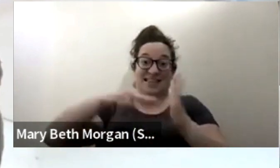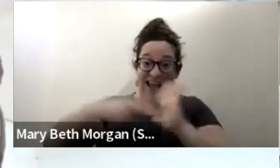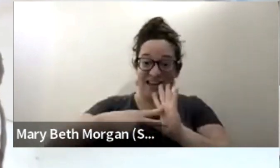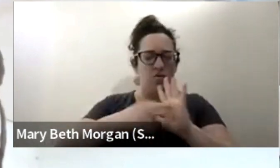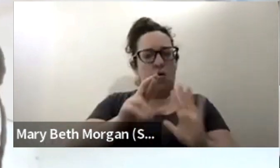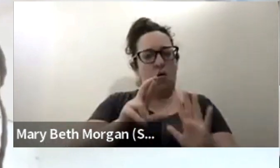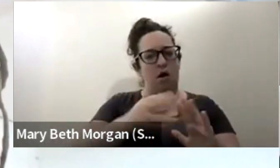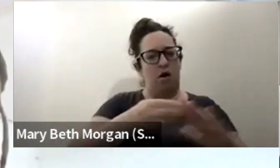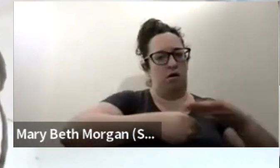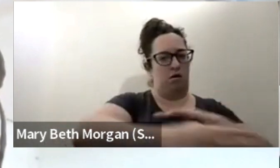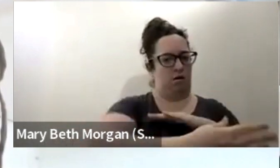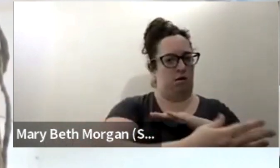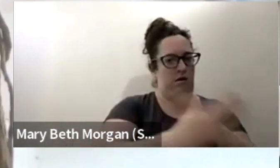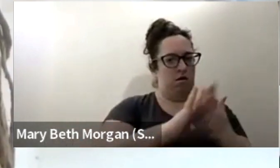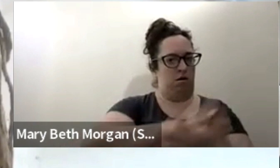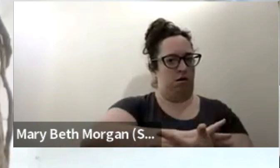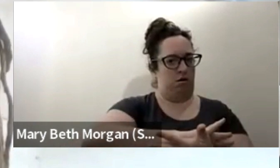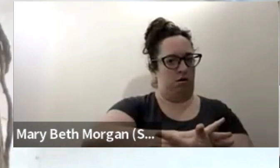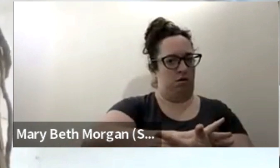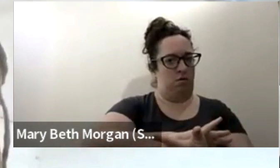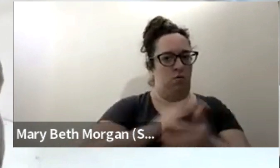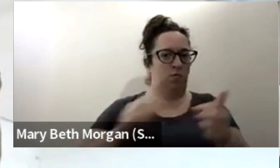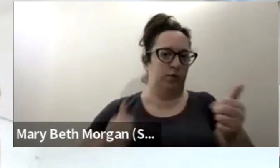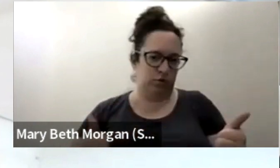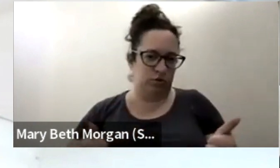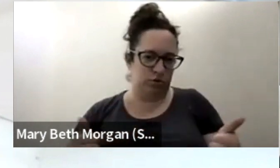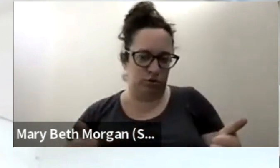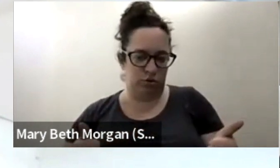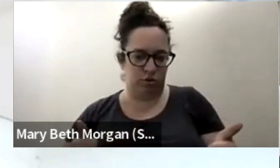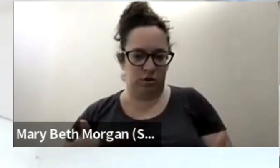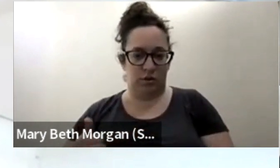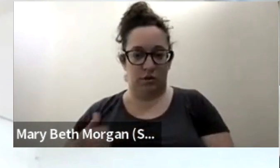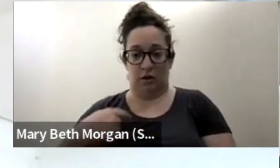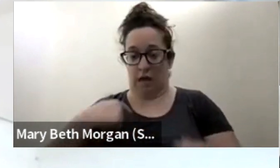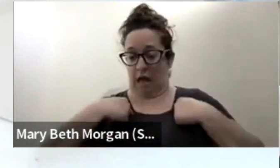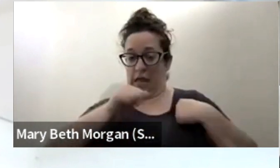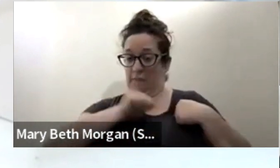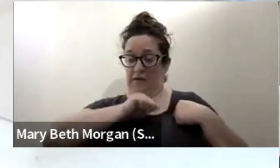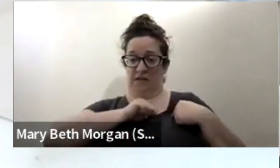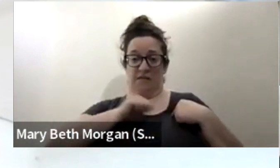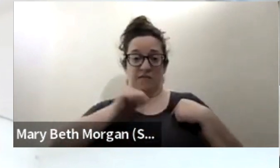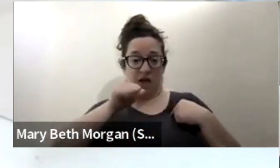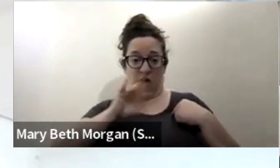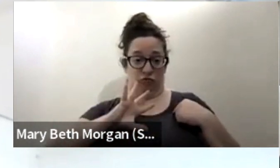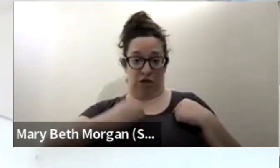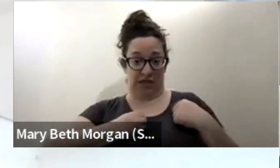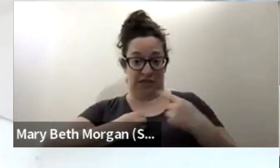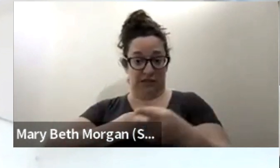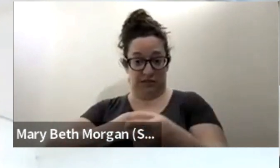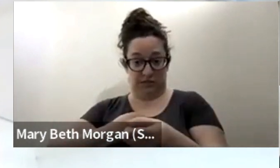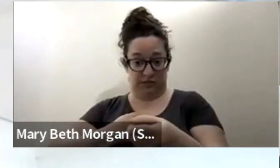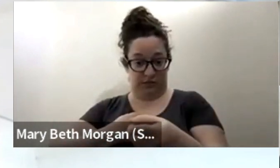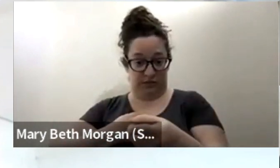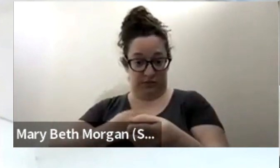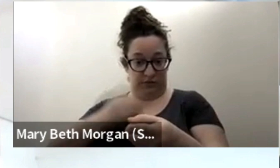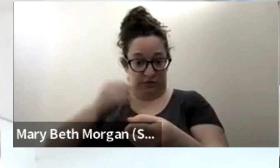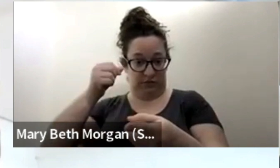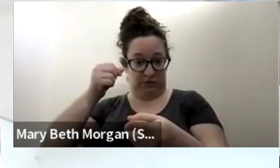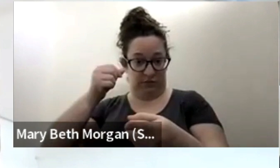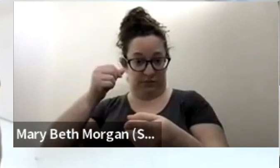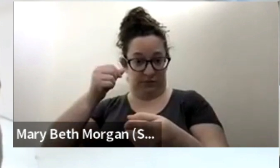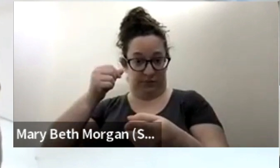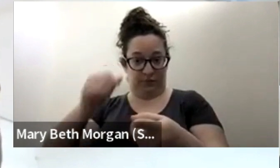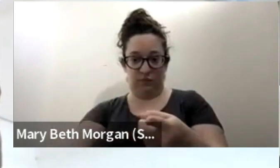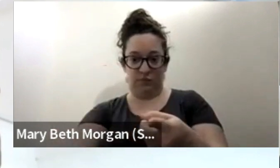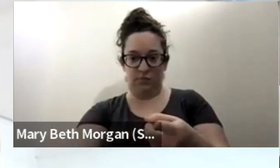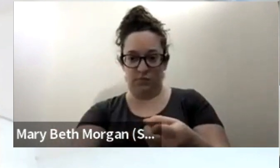gender. I think I'm not trans, so forgive me for putting